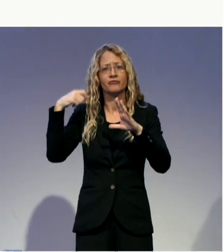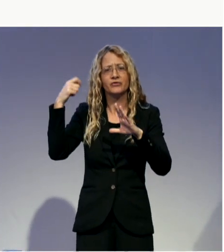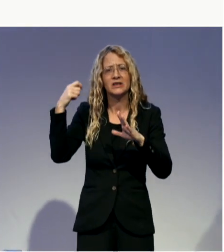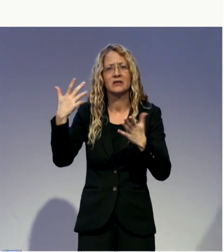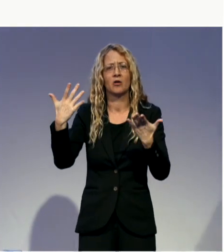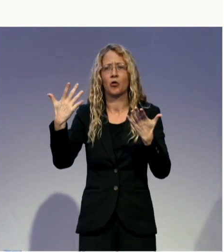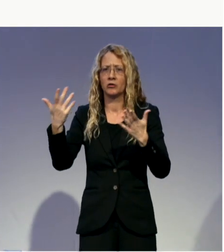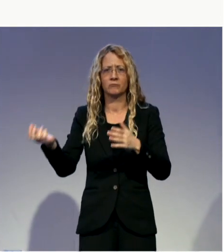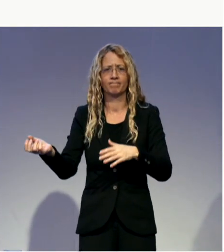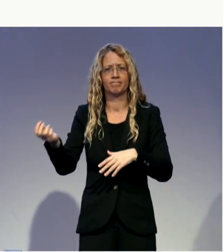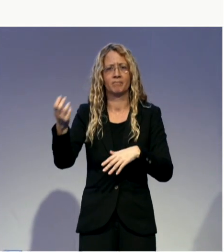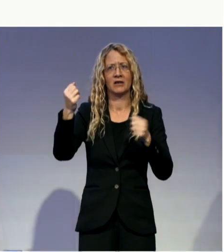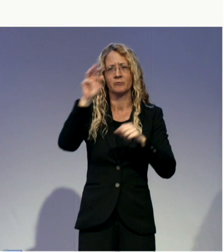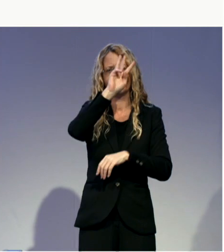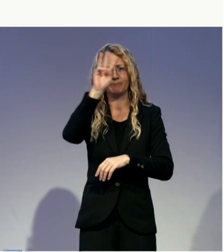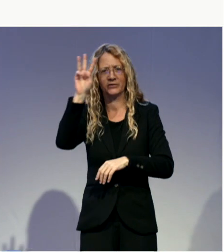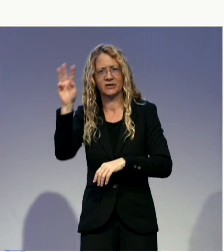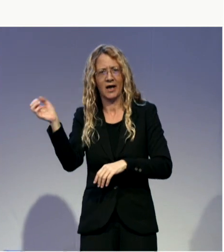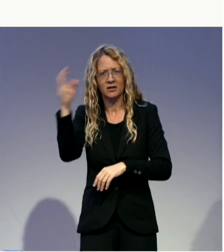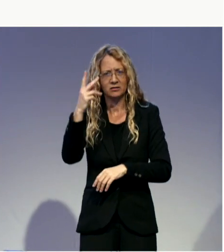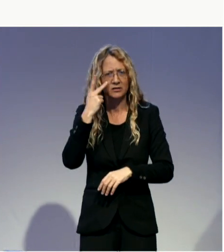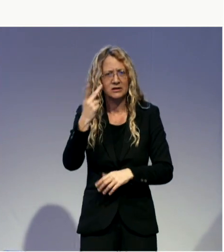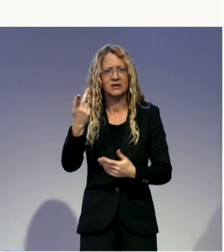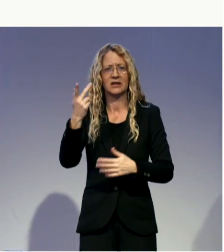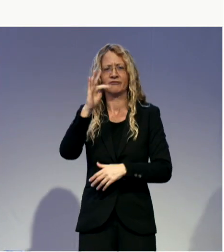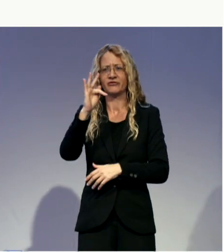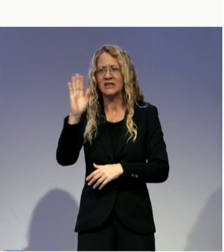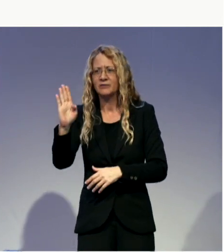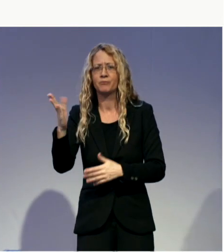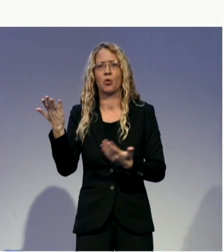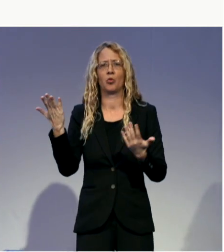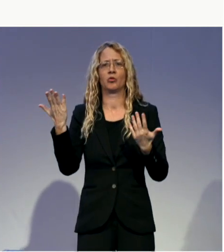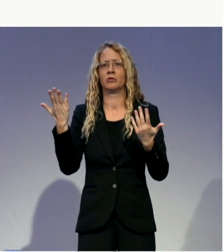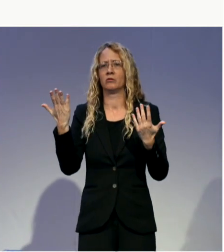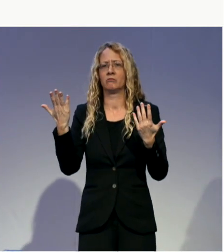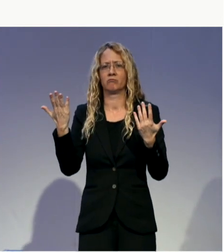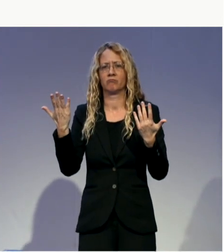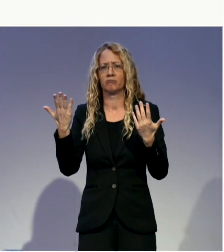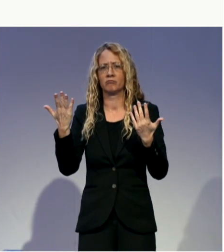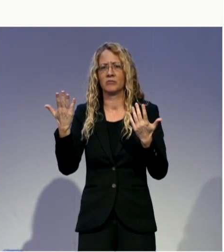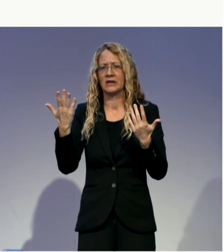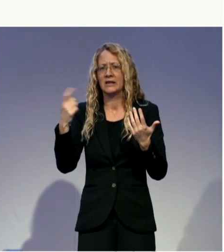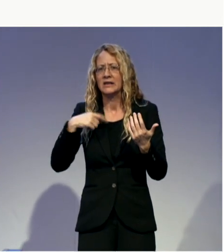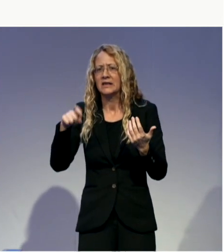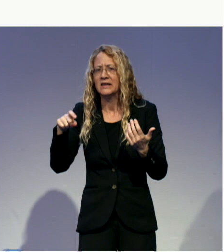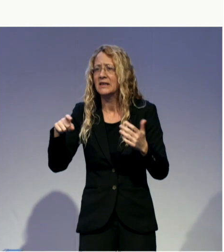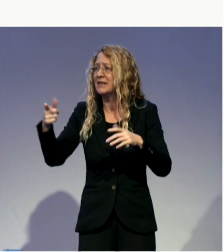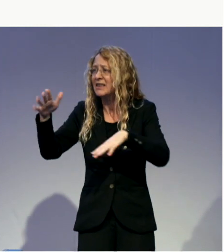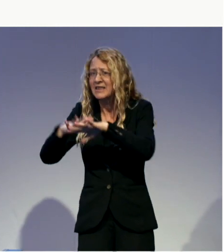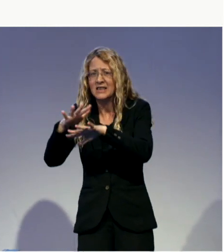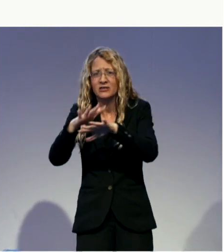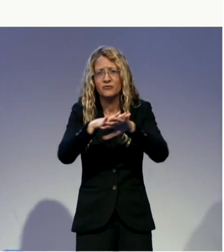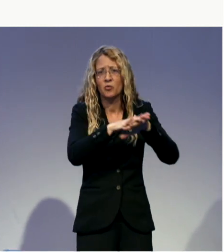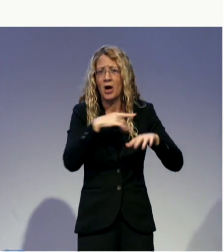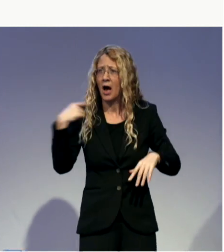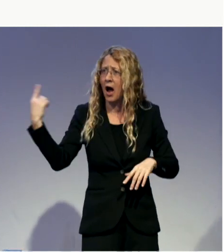please look at it, share it. And following up on Martin's remark, we need you. This is the Zero Project Network. We are organizing this, we're happy